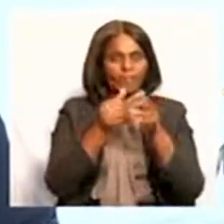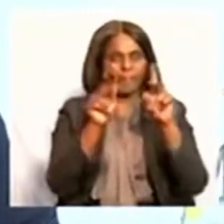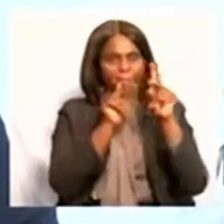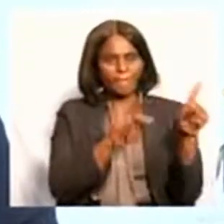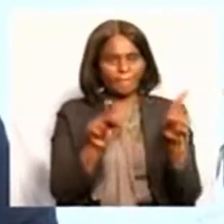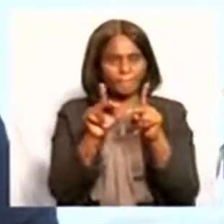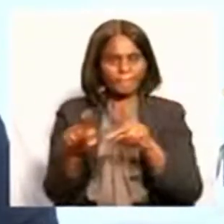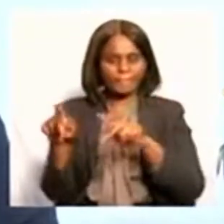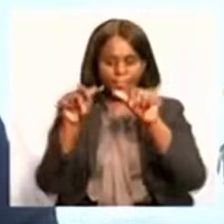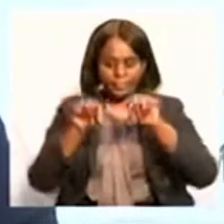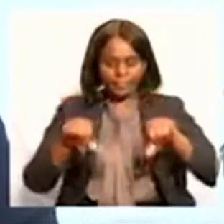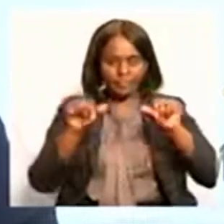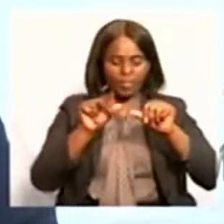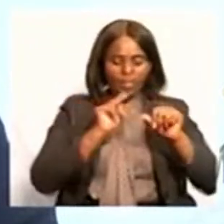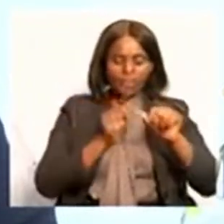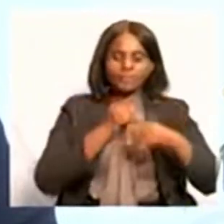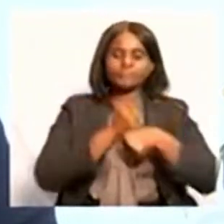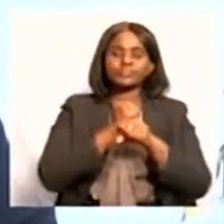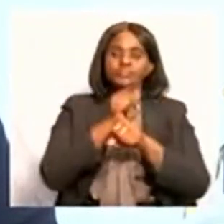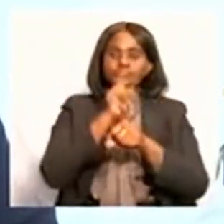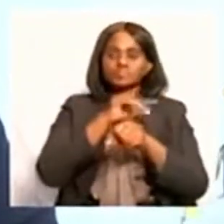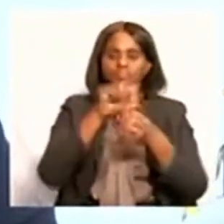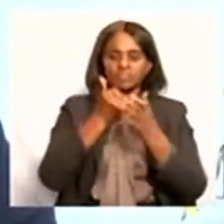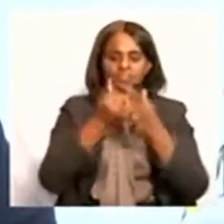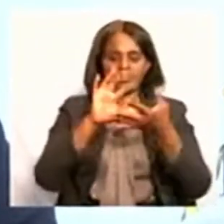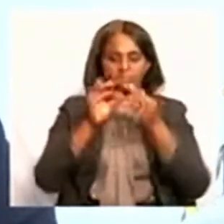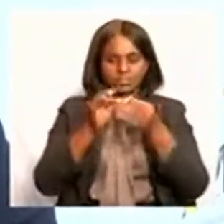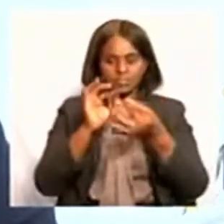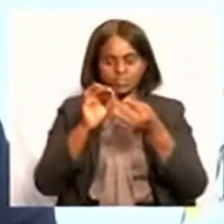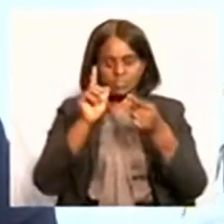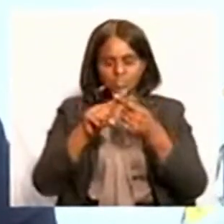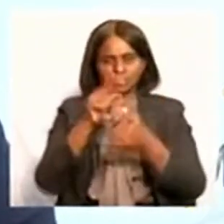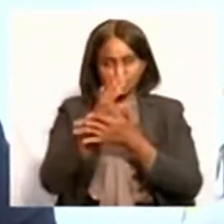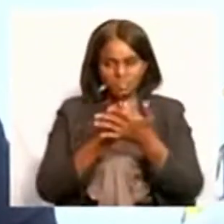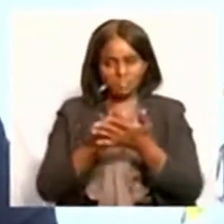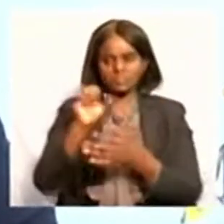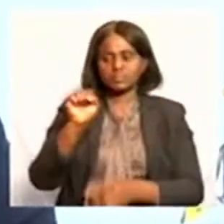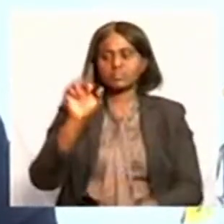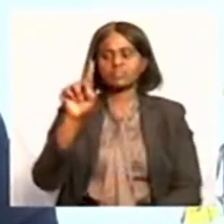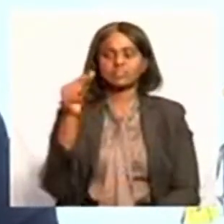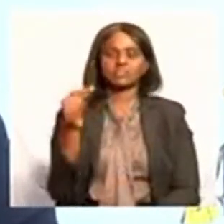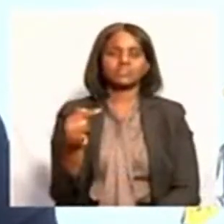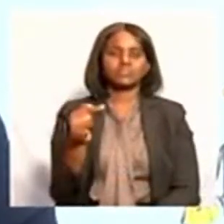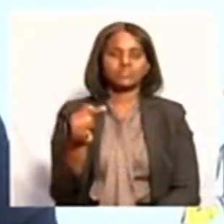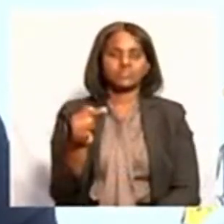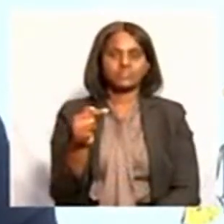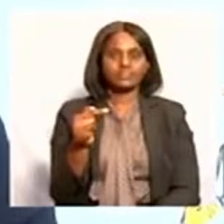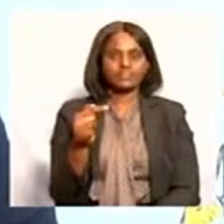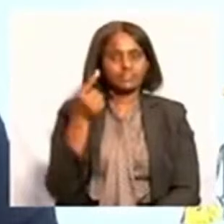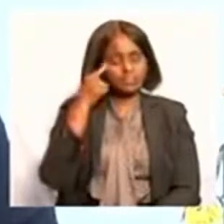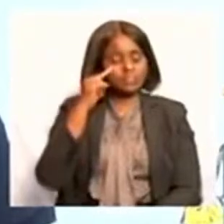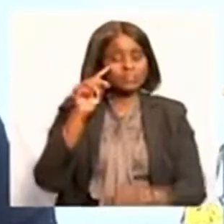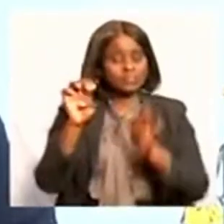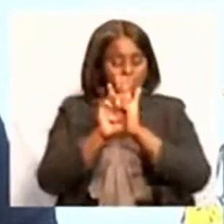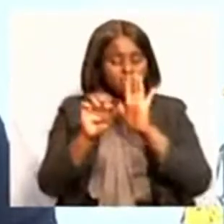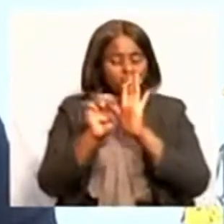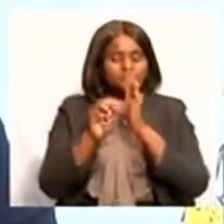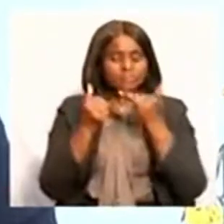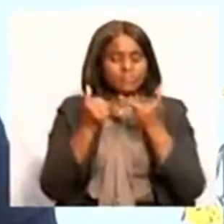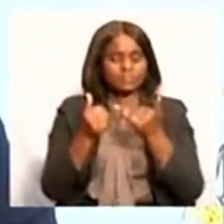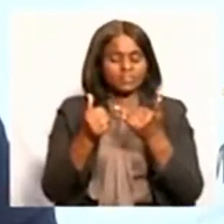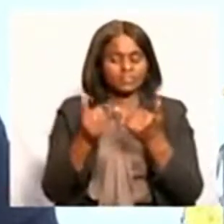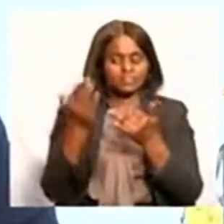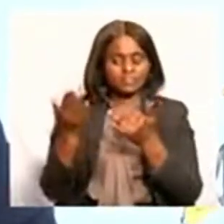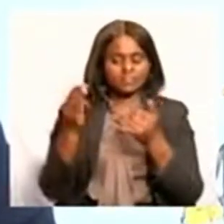performance audits, we ensure that they are linked to a certain SDG. So, for example,